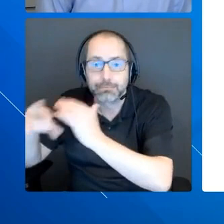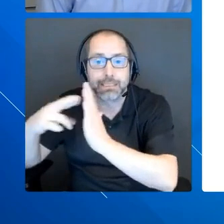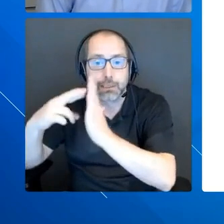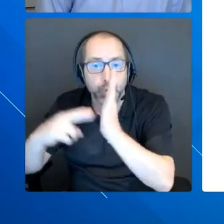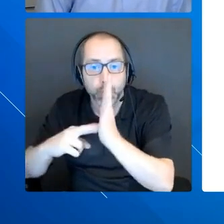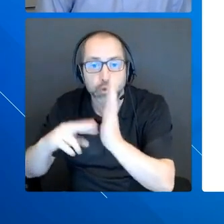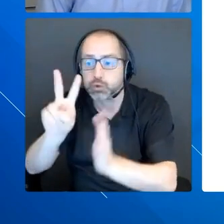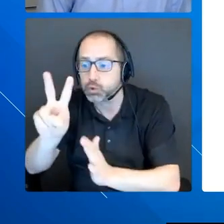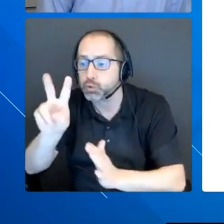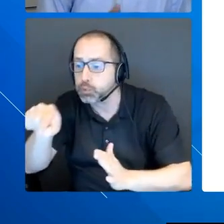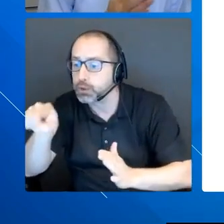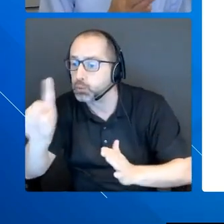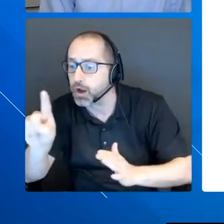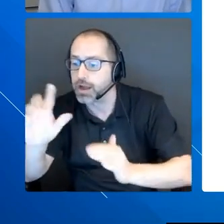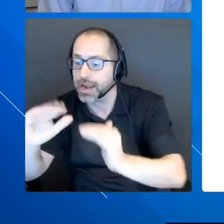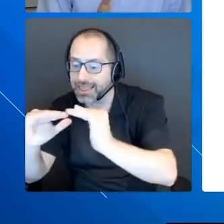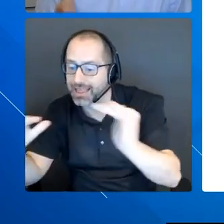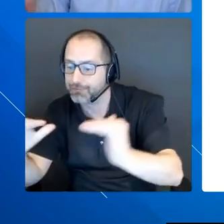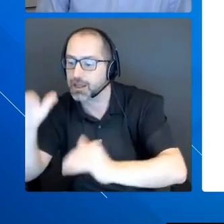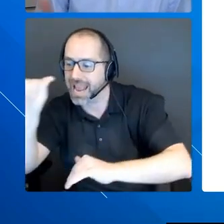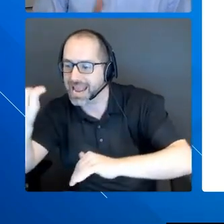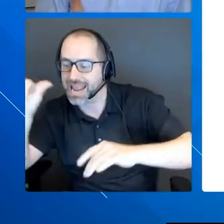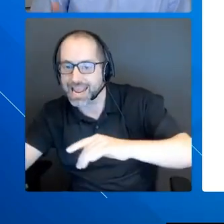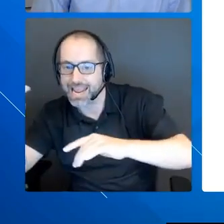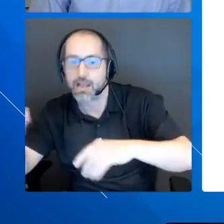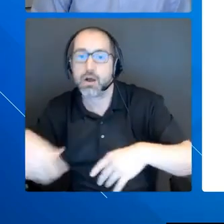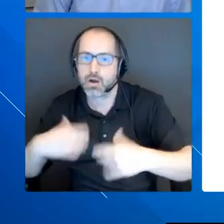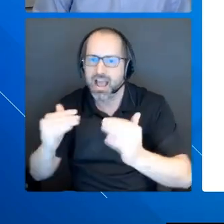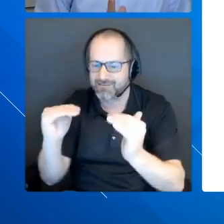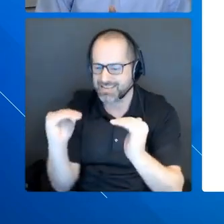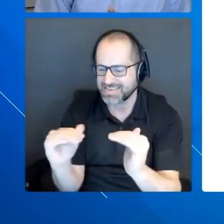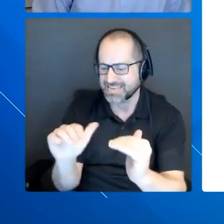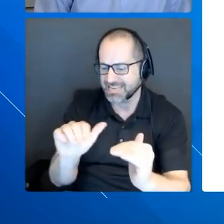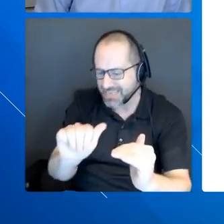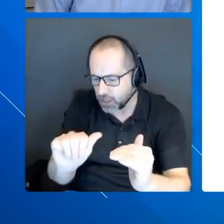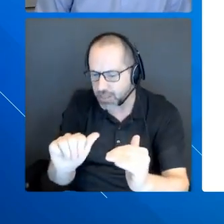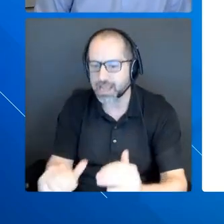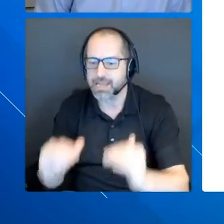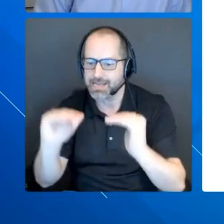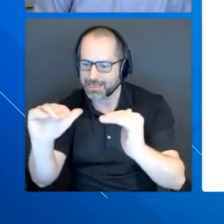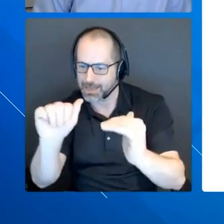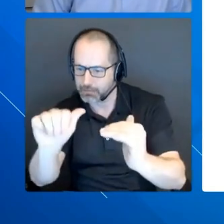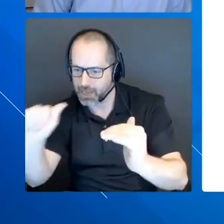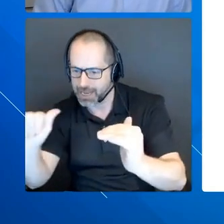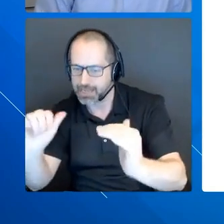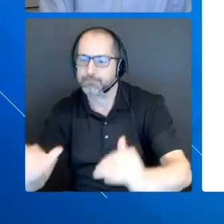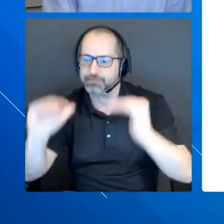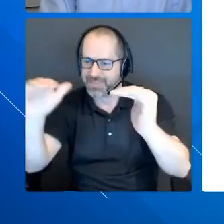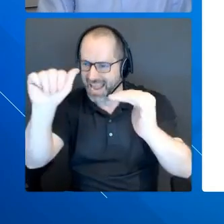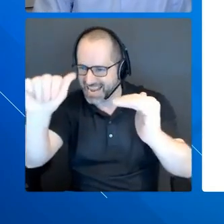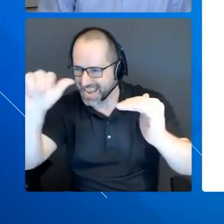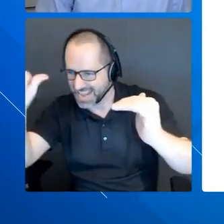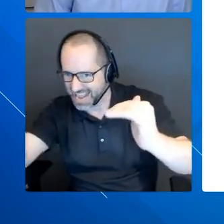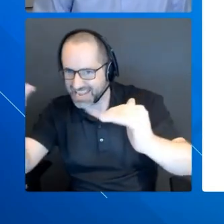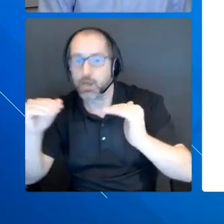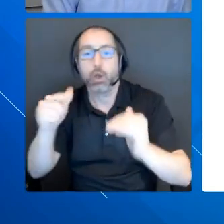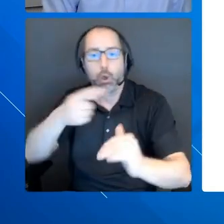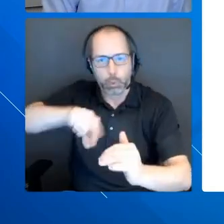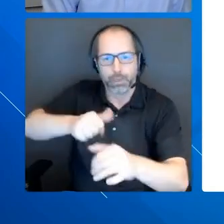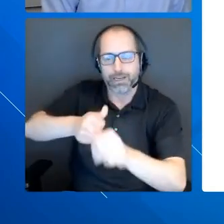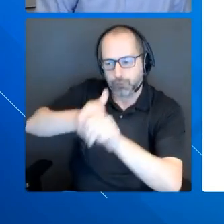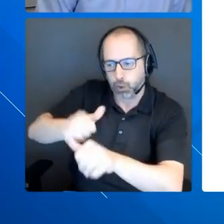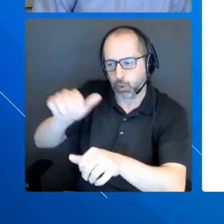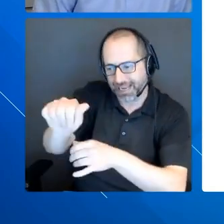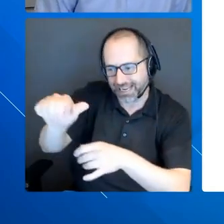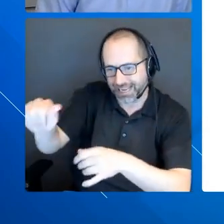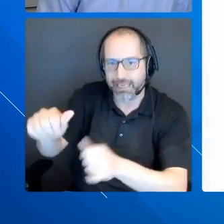level AA. There's actually single A and single double and triple A. We follow 2.1 AA, as do most US and international